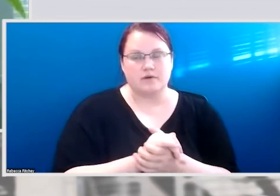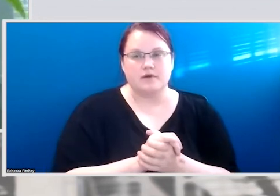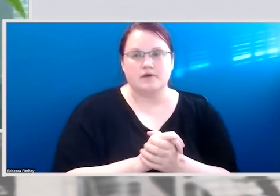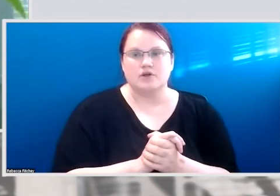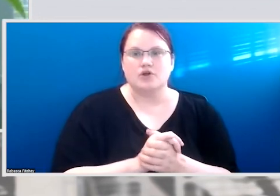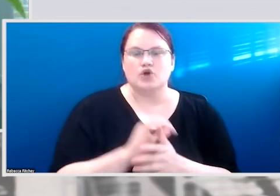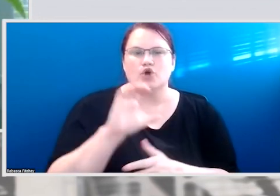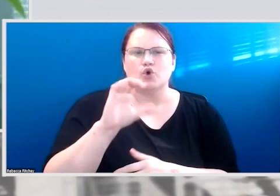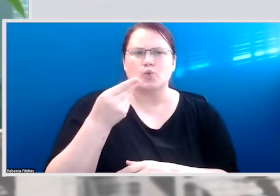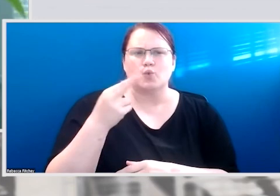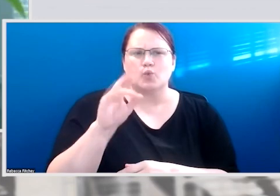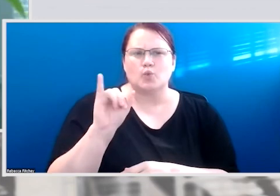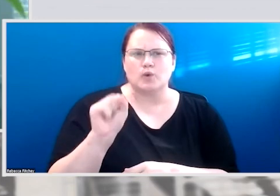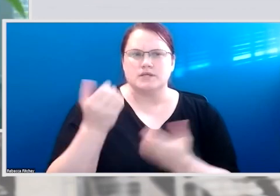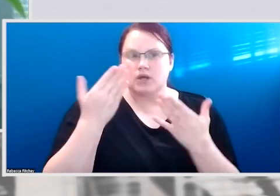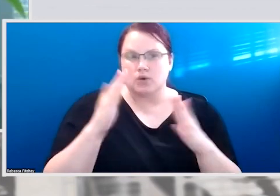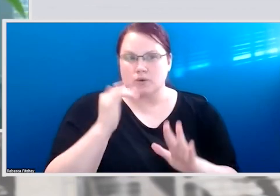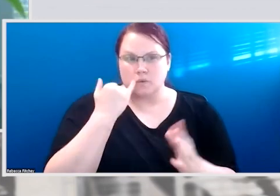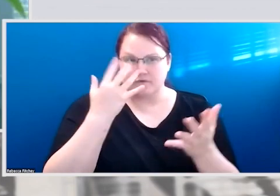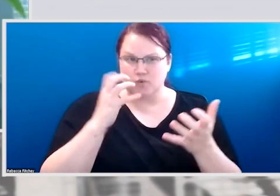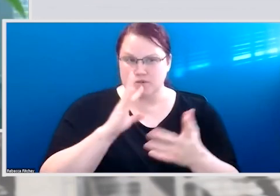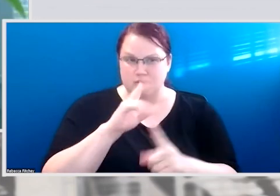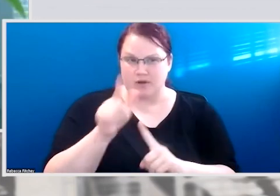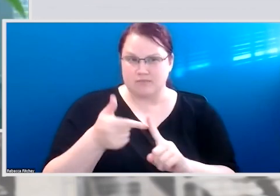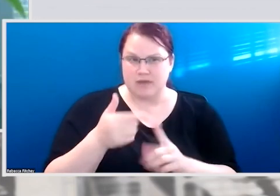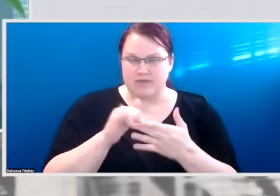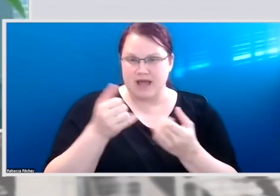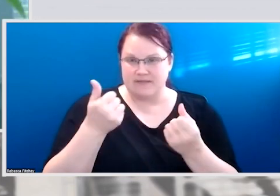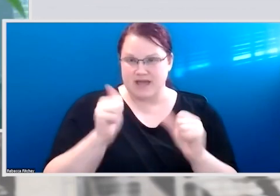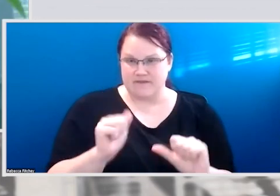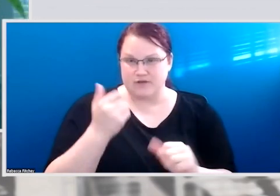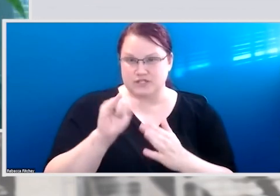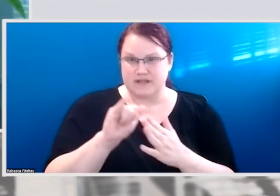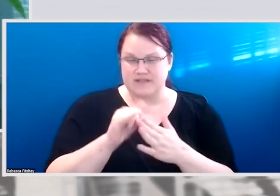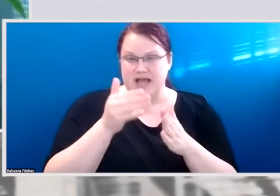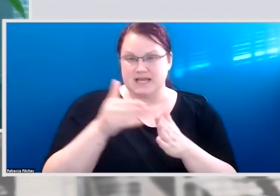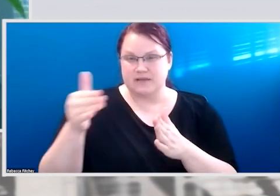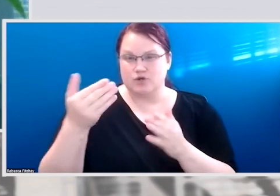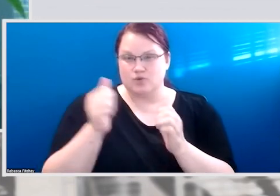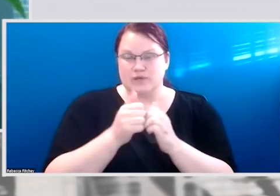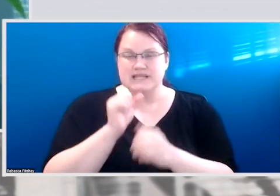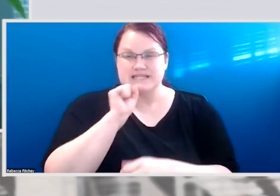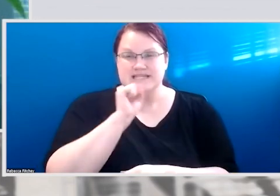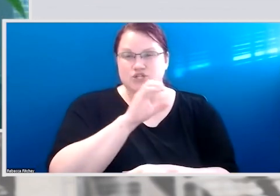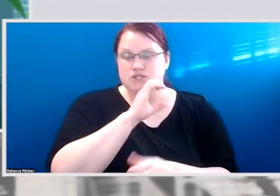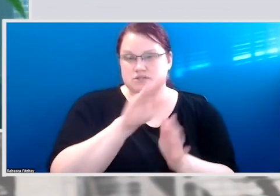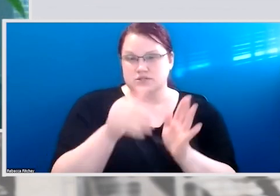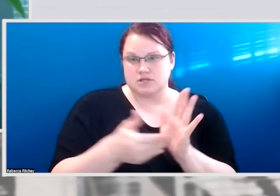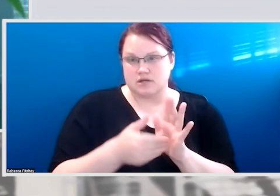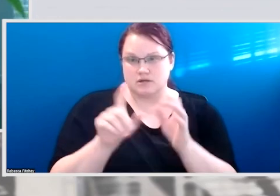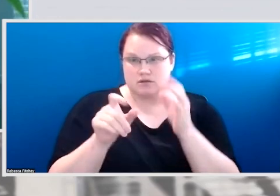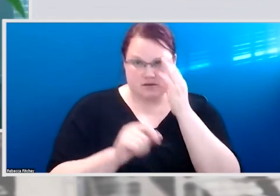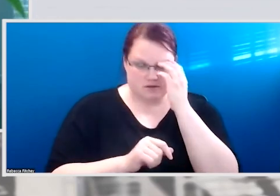if you want to speak to any of the efforts in that neighborhood with the senior center,